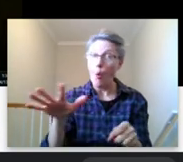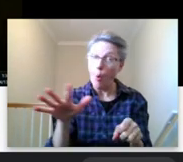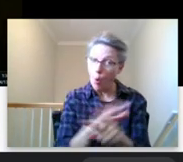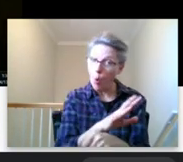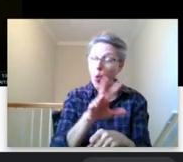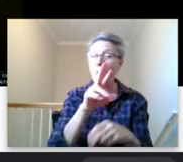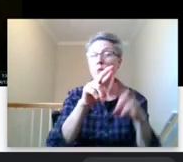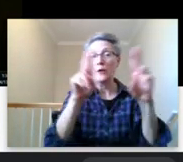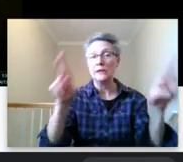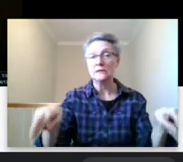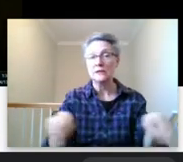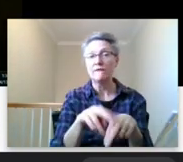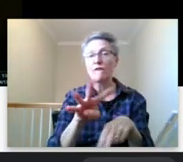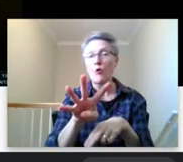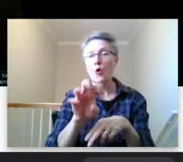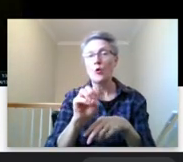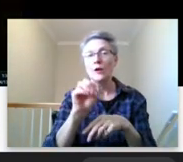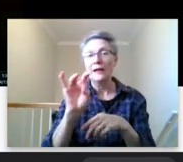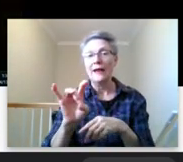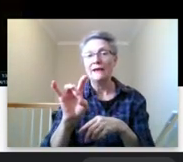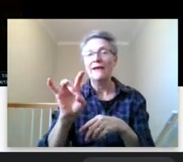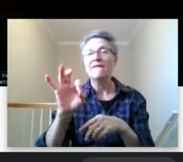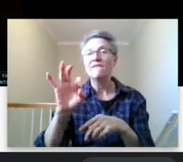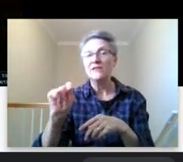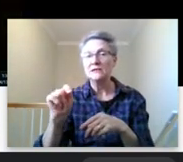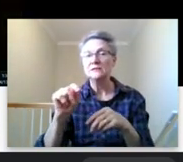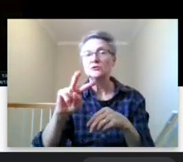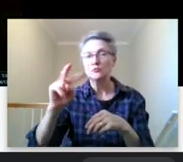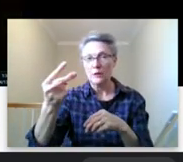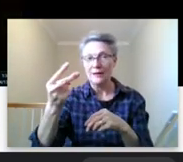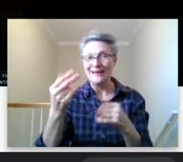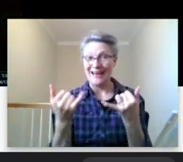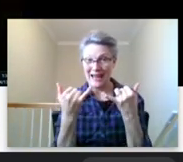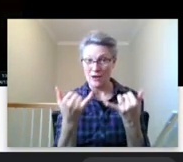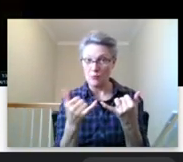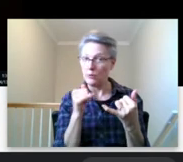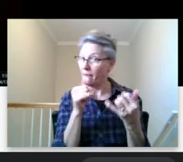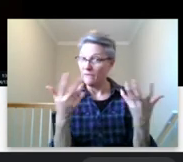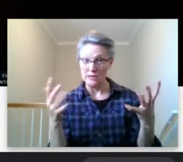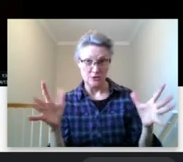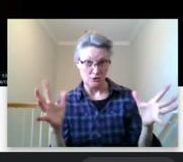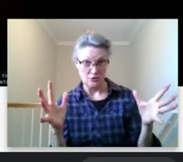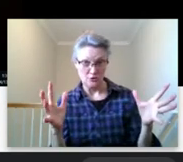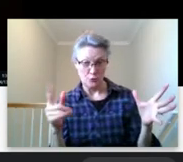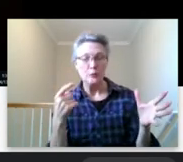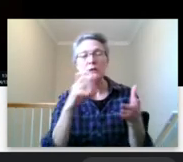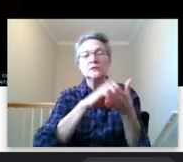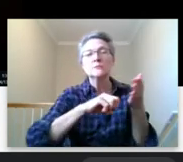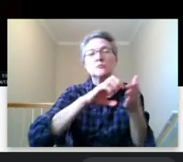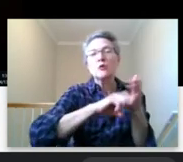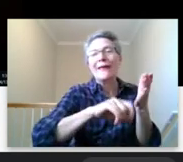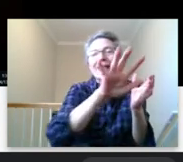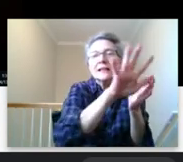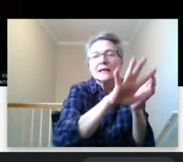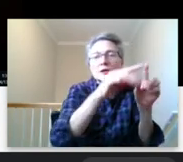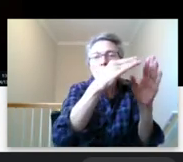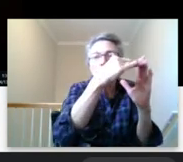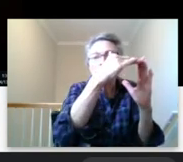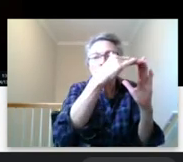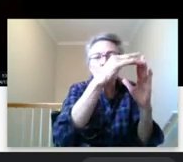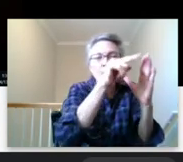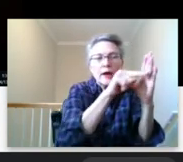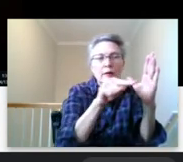is 408 feet squared. Now, we're not done. This is where our subtraction comes into play, right? We